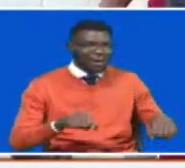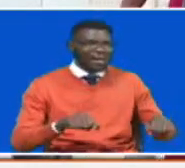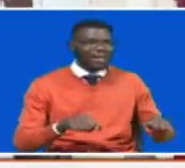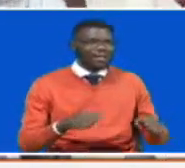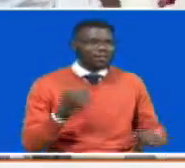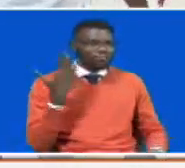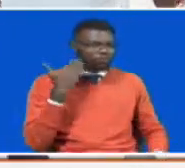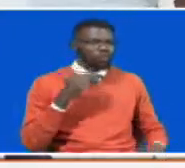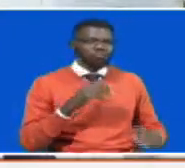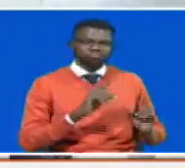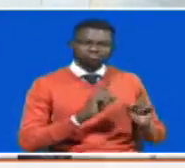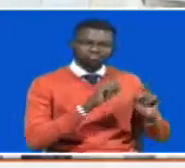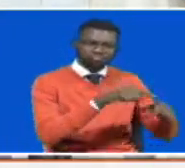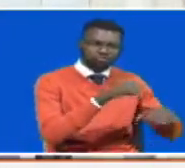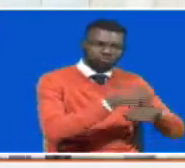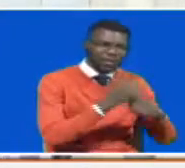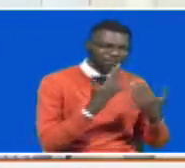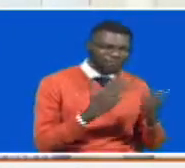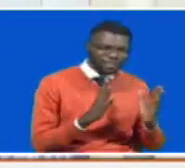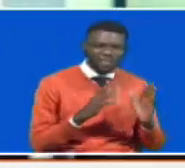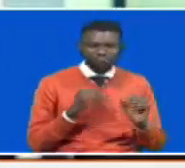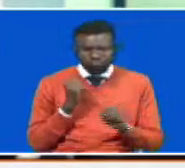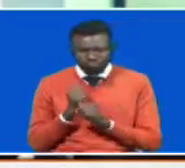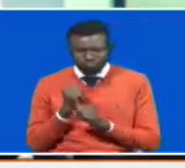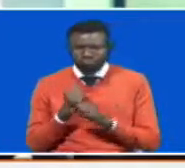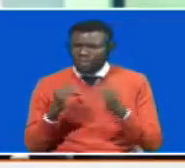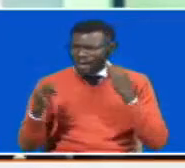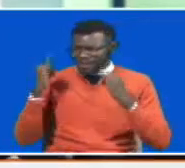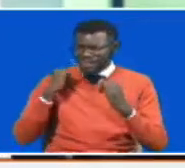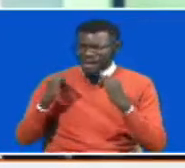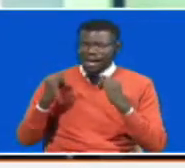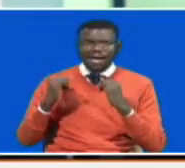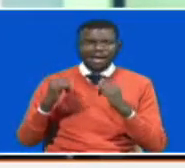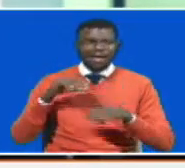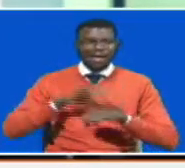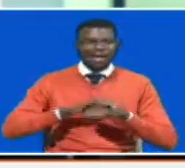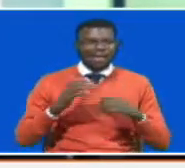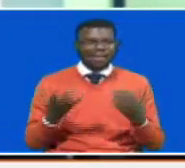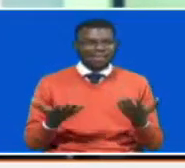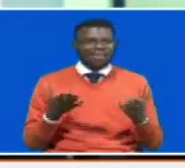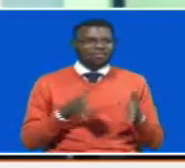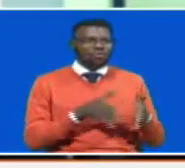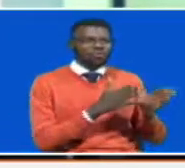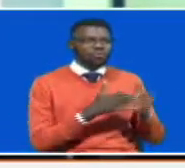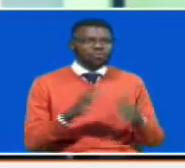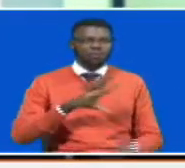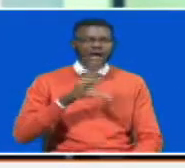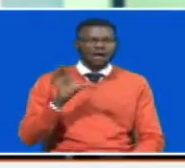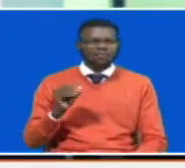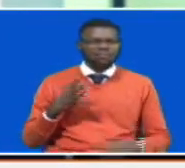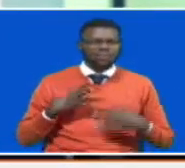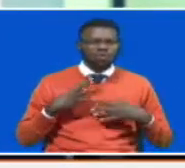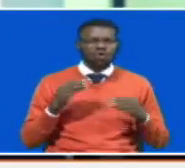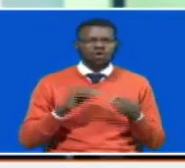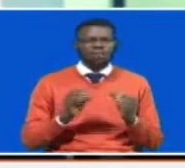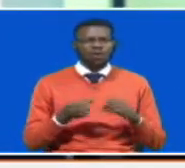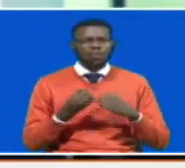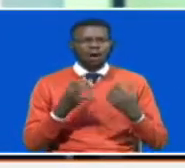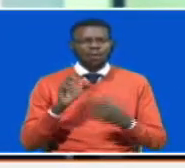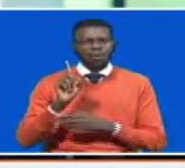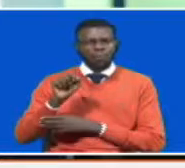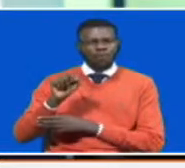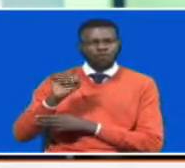to school for, do anything you can to earn a living. Africa's current population is 1.4 billion, and